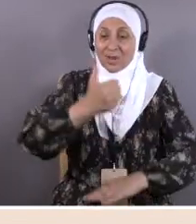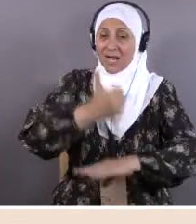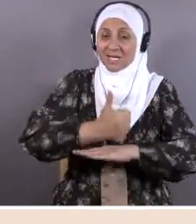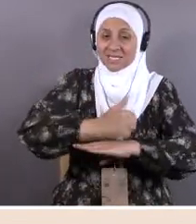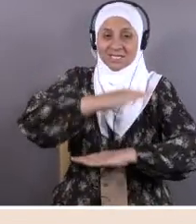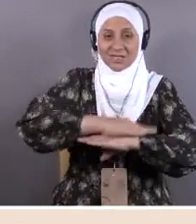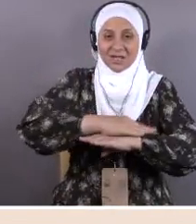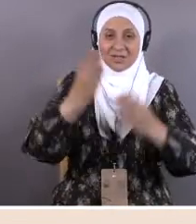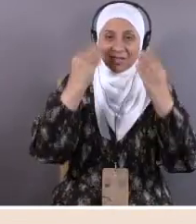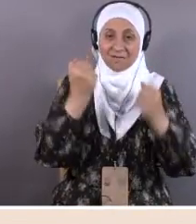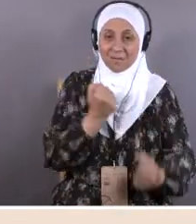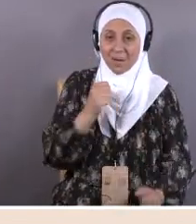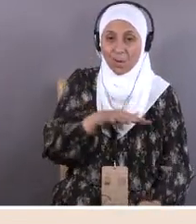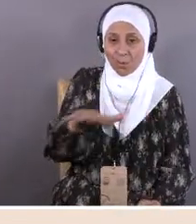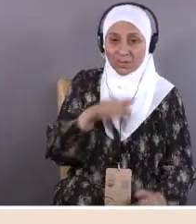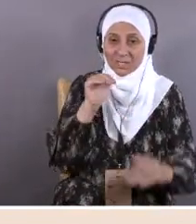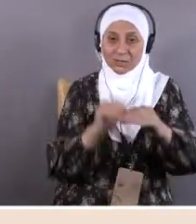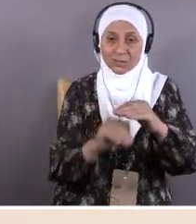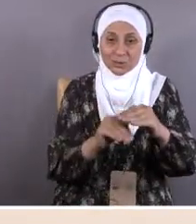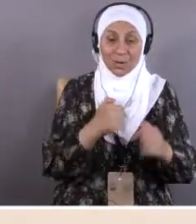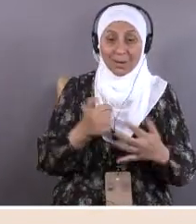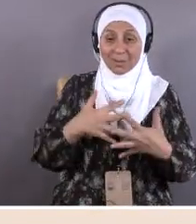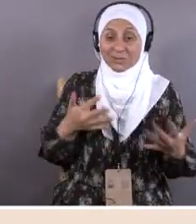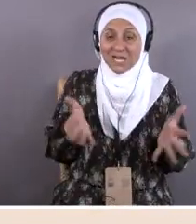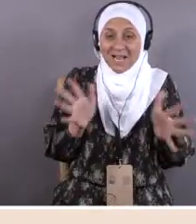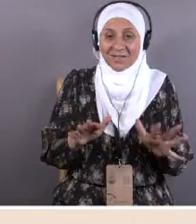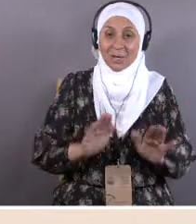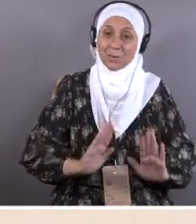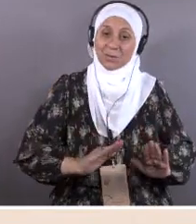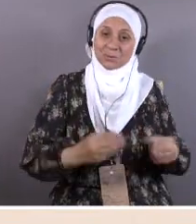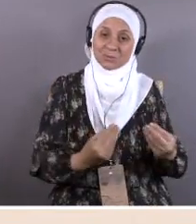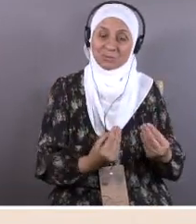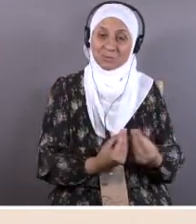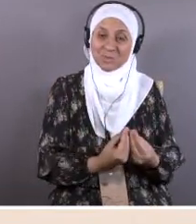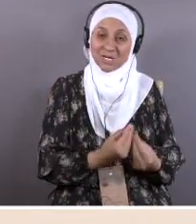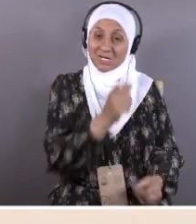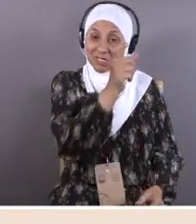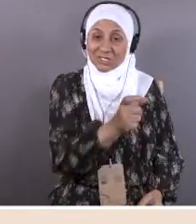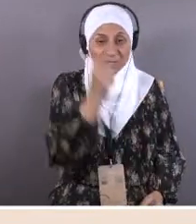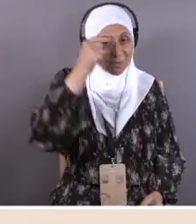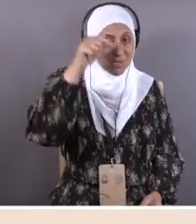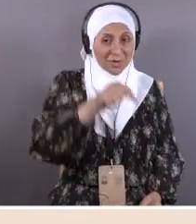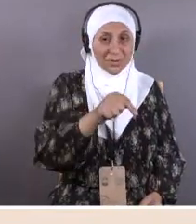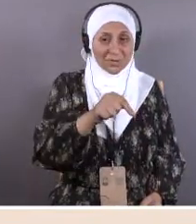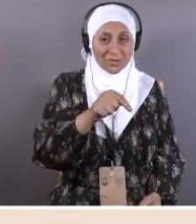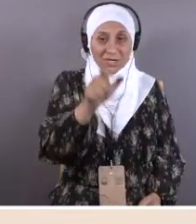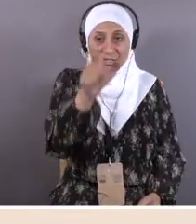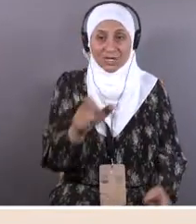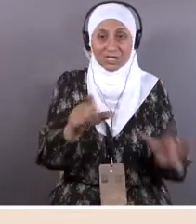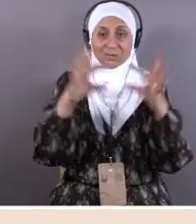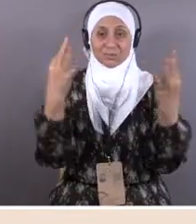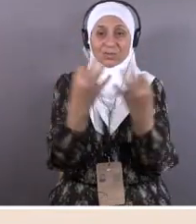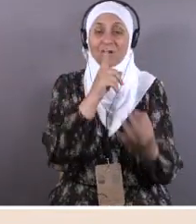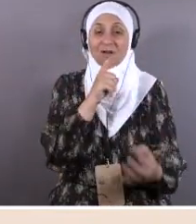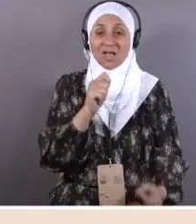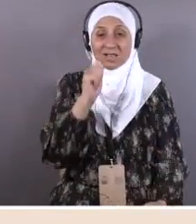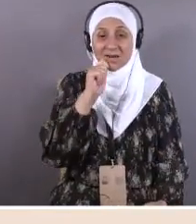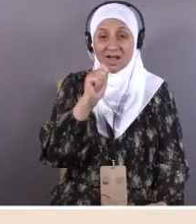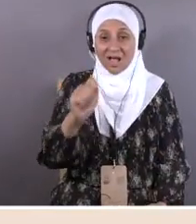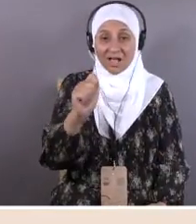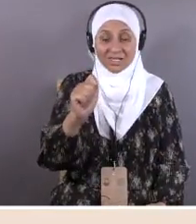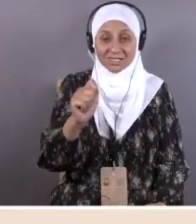presenting experiences based on indigenous knowledge. I am happy to host one of